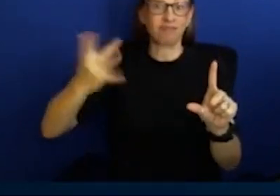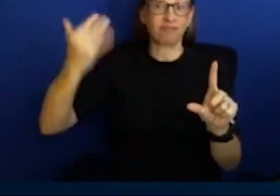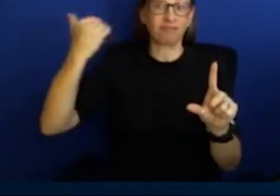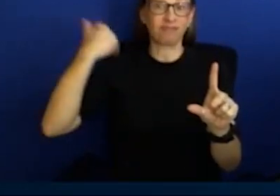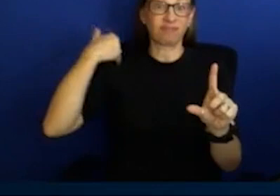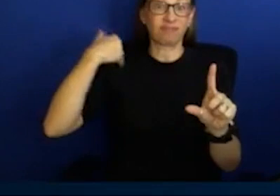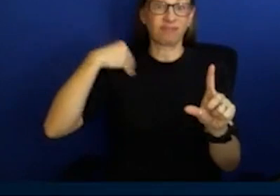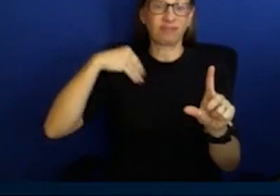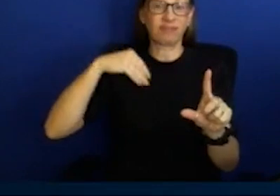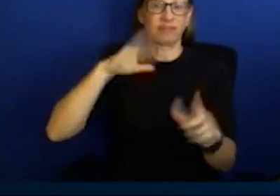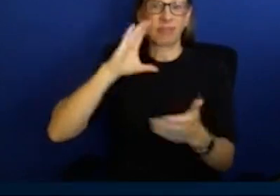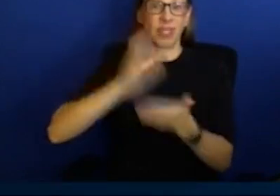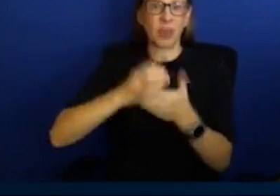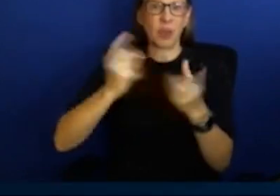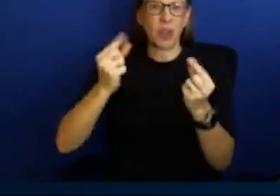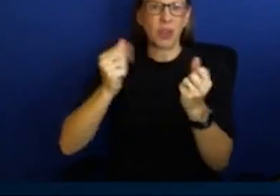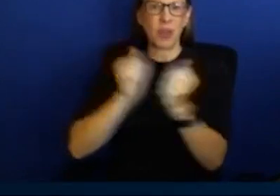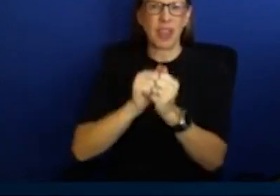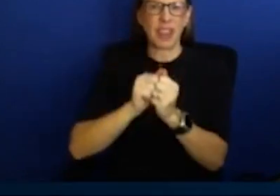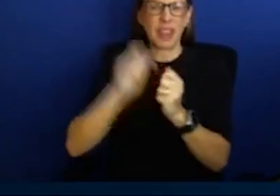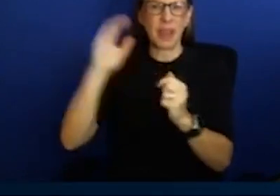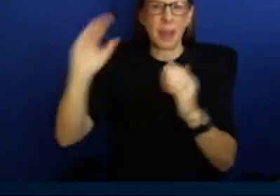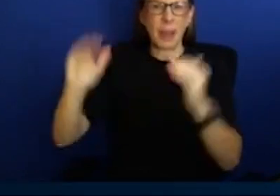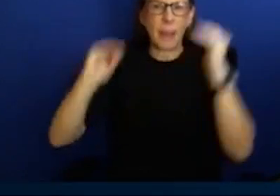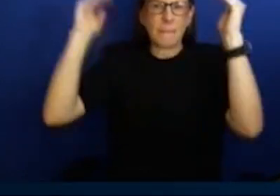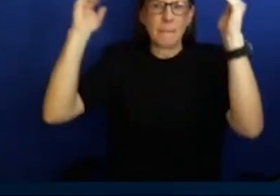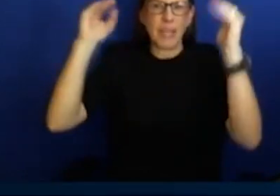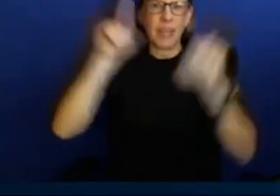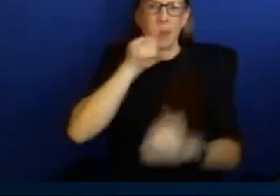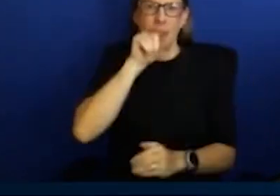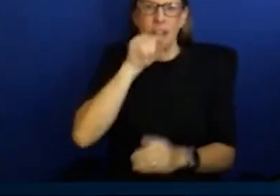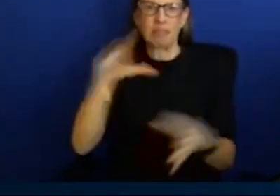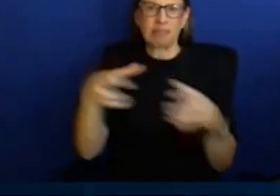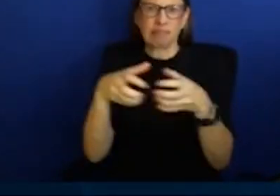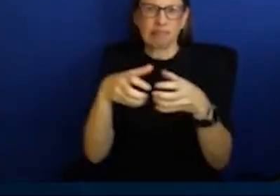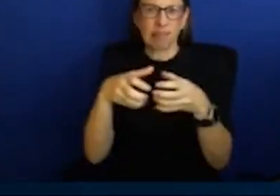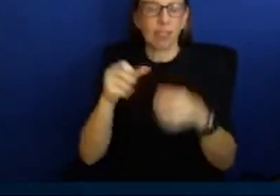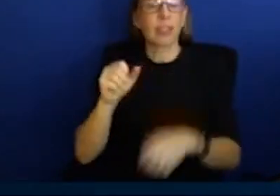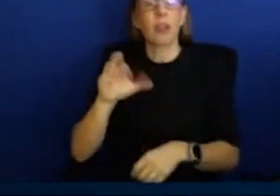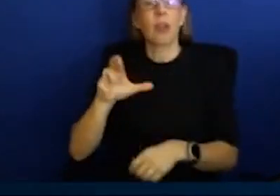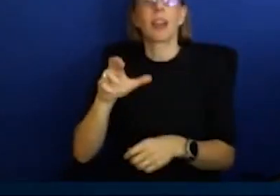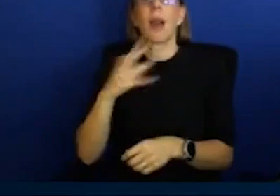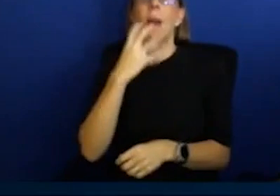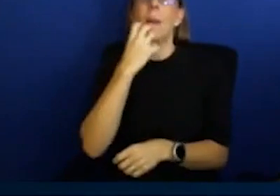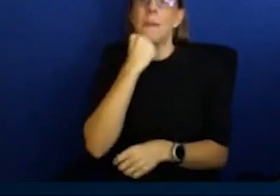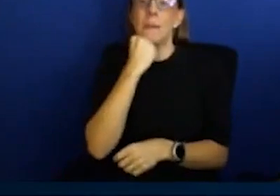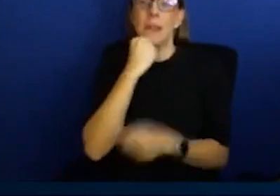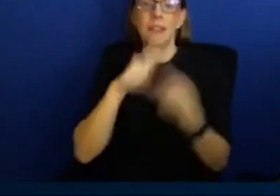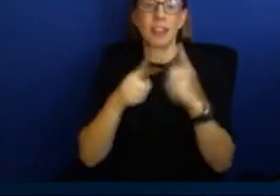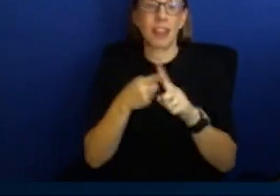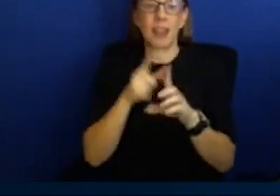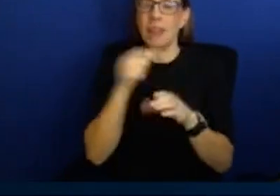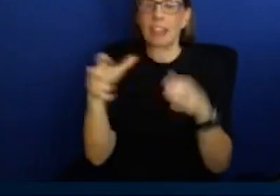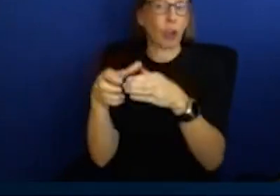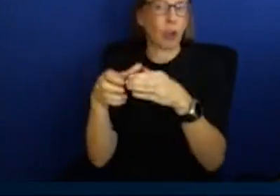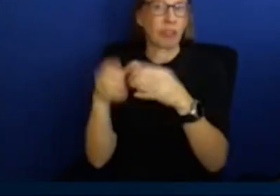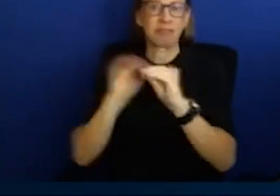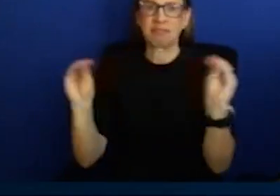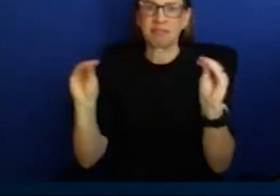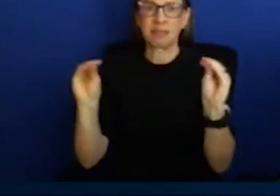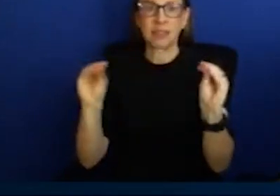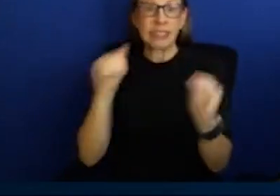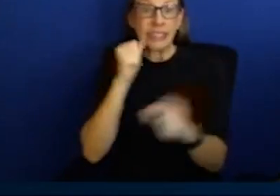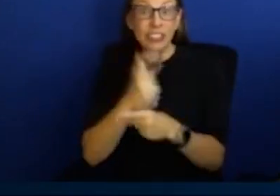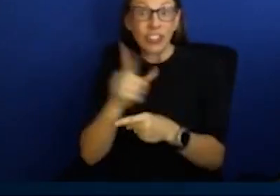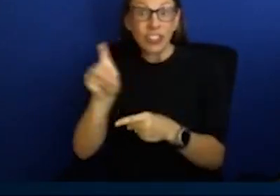Big doing Bird. to Big Bird, I think has been the question. Choking him out? He's a good friend. No. He's a dear friend. I'm not choking anyone out. No. Is this sister?